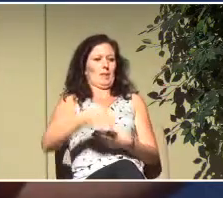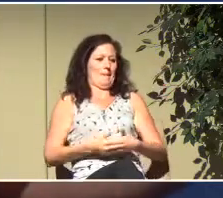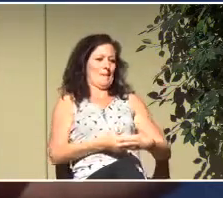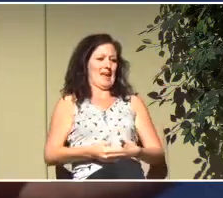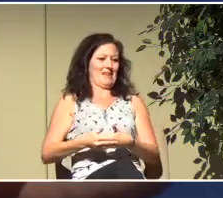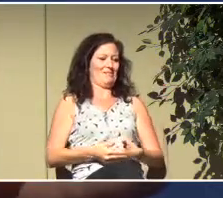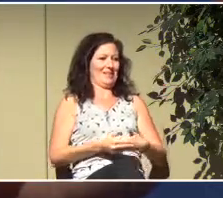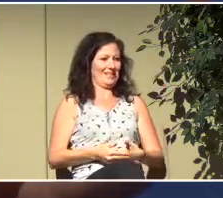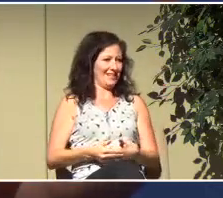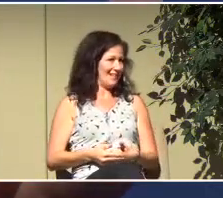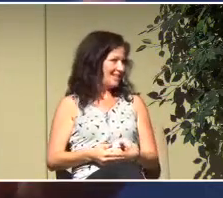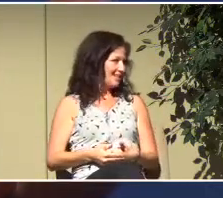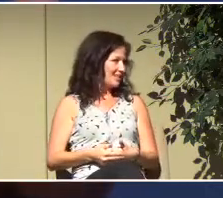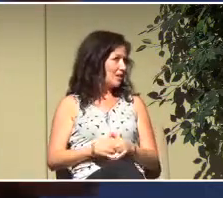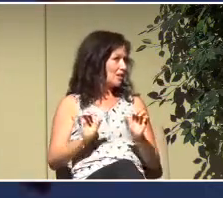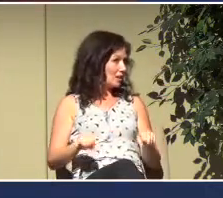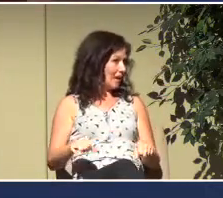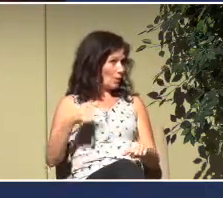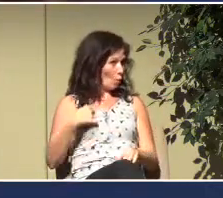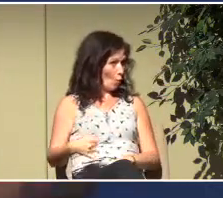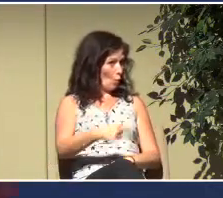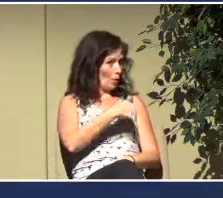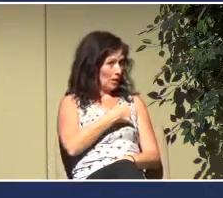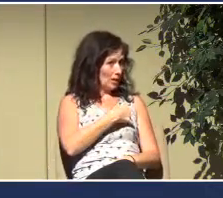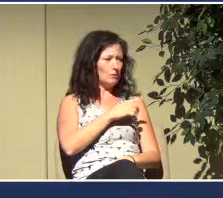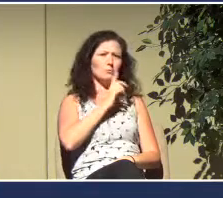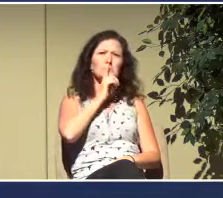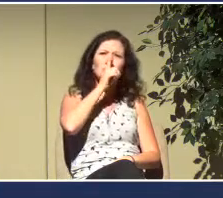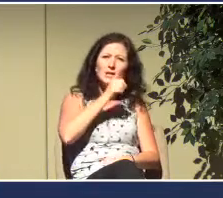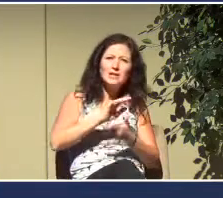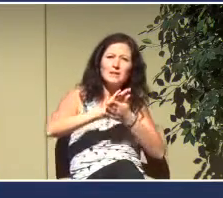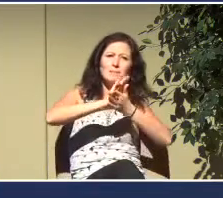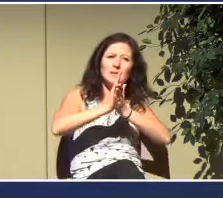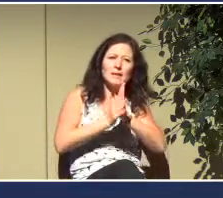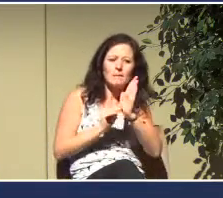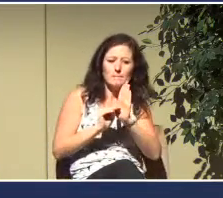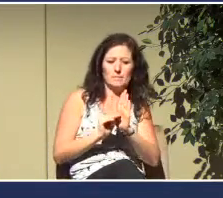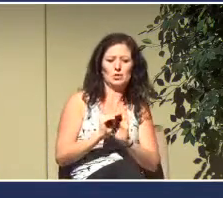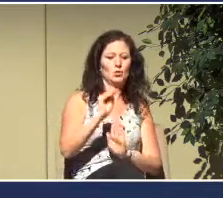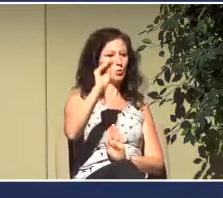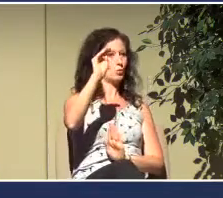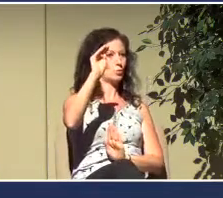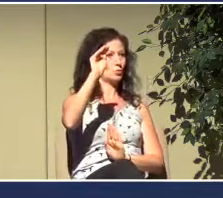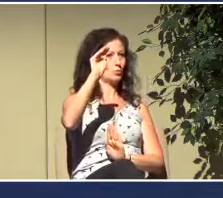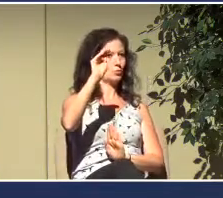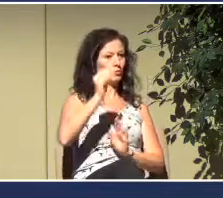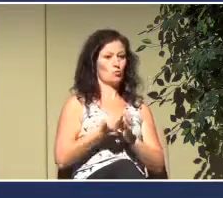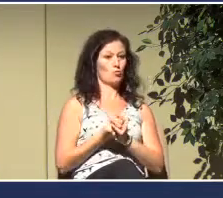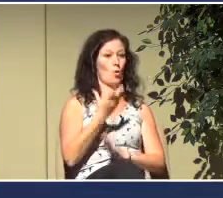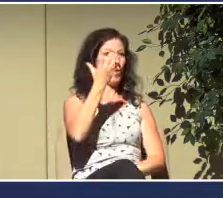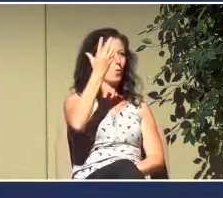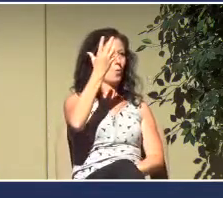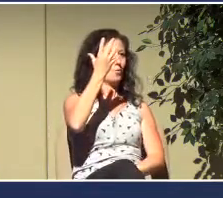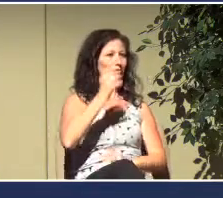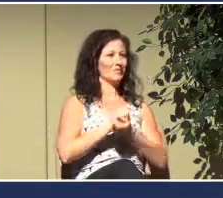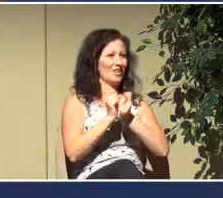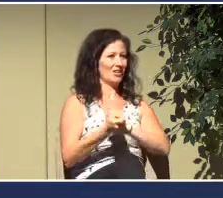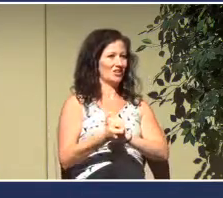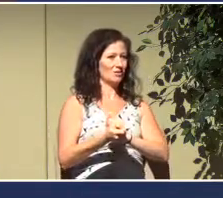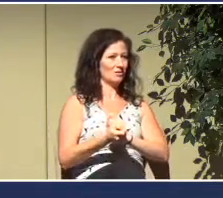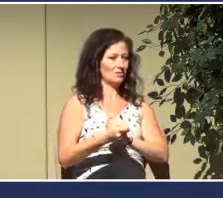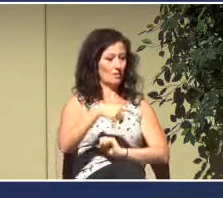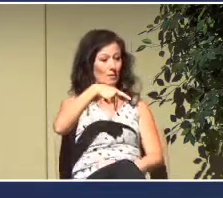it, can we really mature and grow and change? He says, yeah, we all start out this